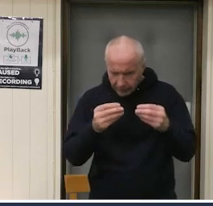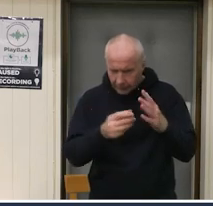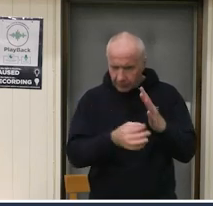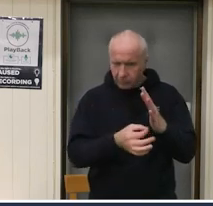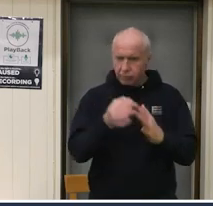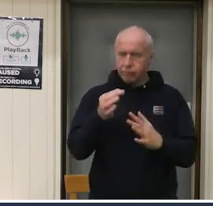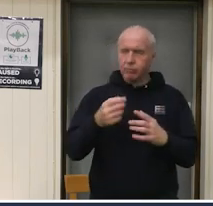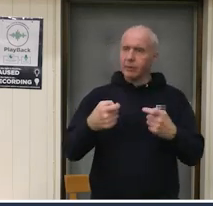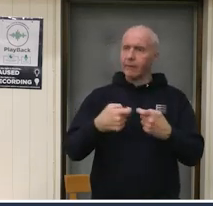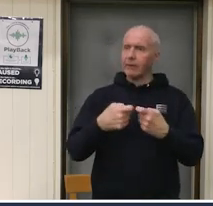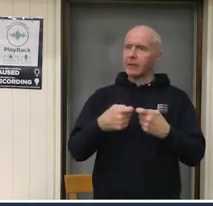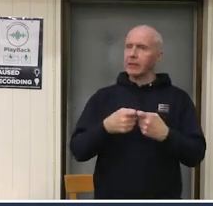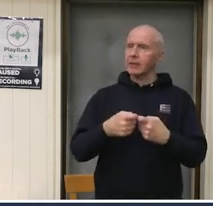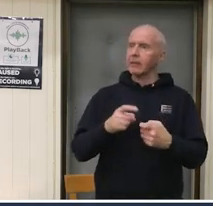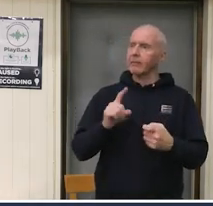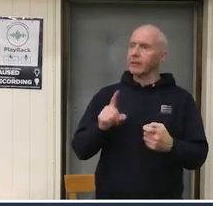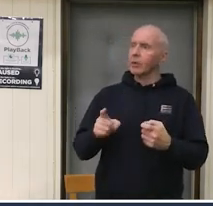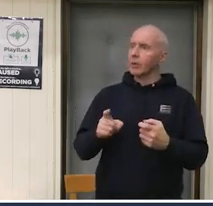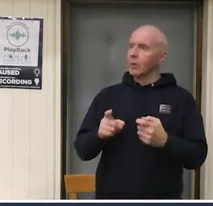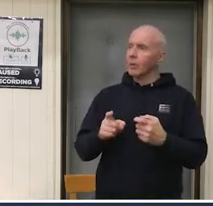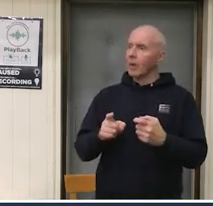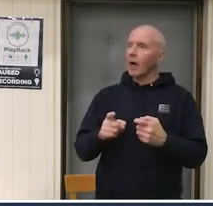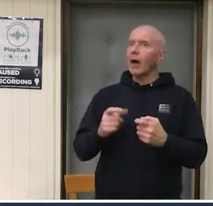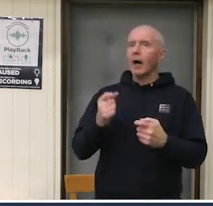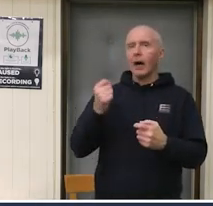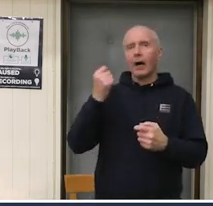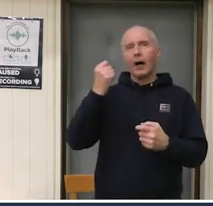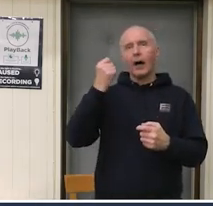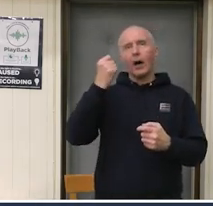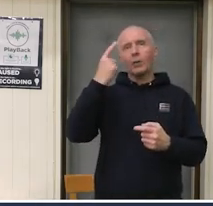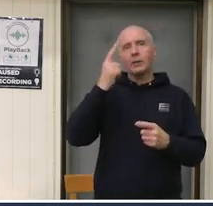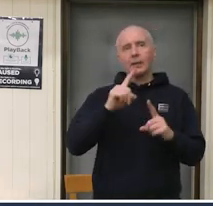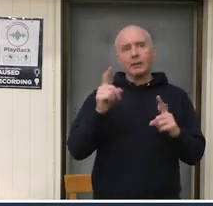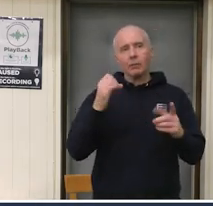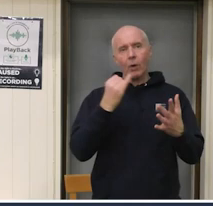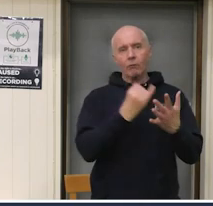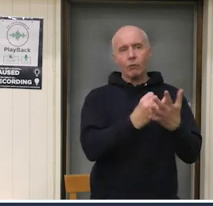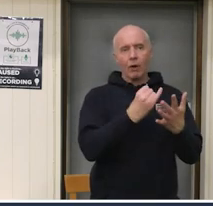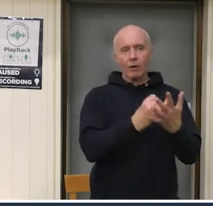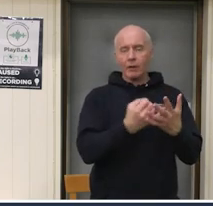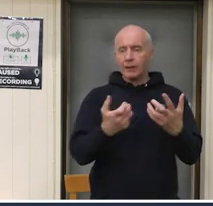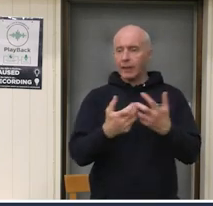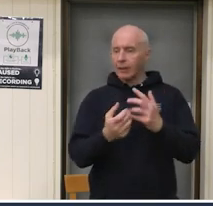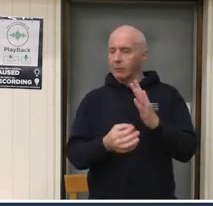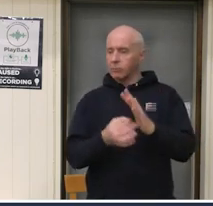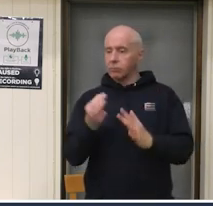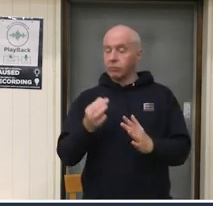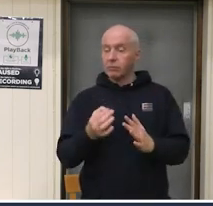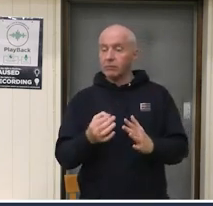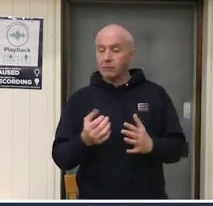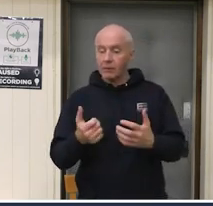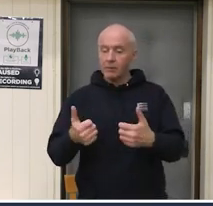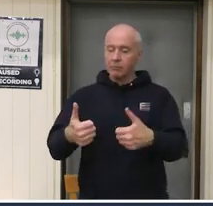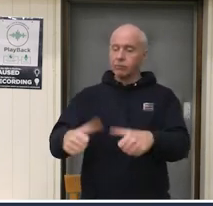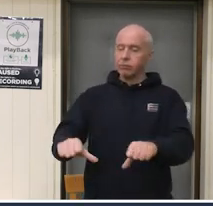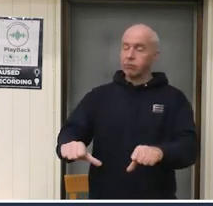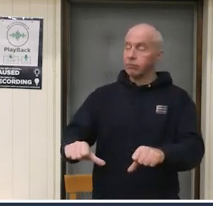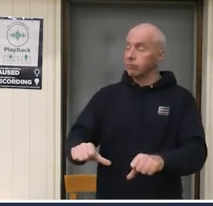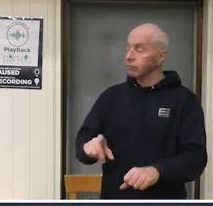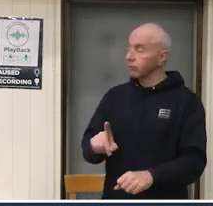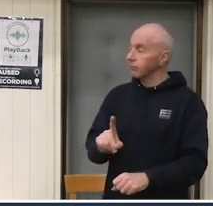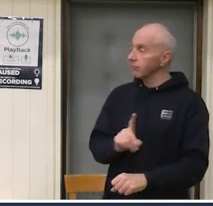in order to understand what went wrong and then how to improve it. And that paid off because